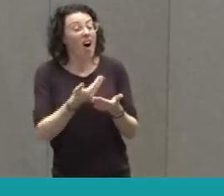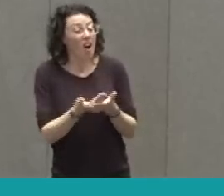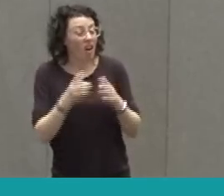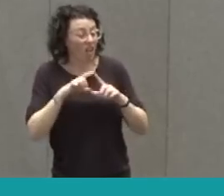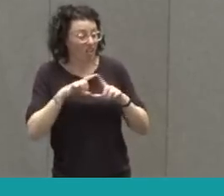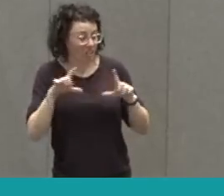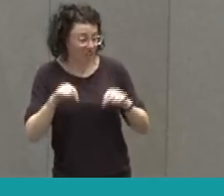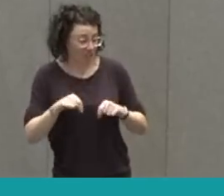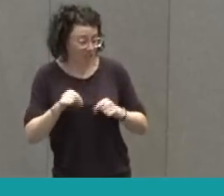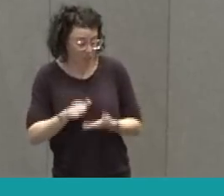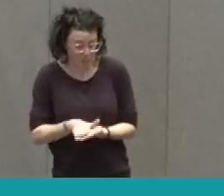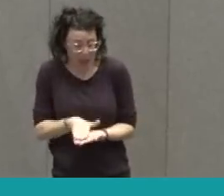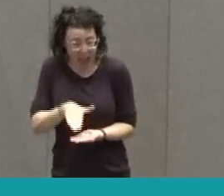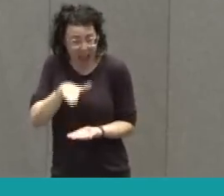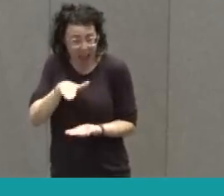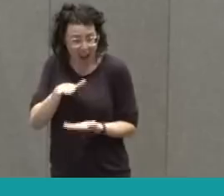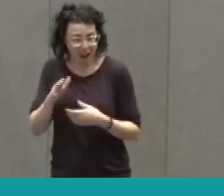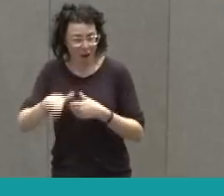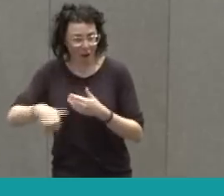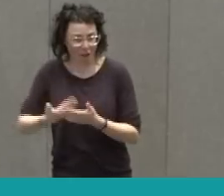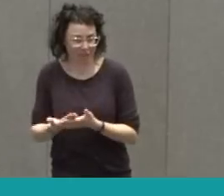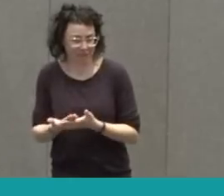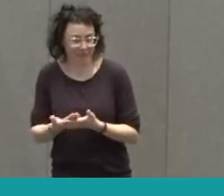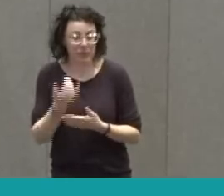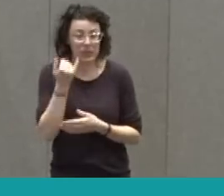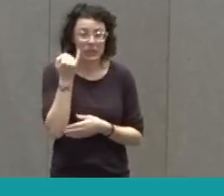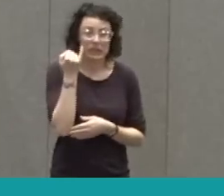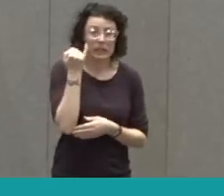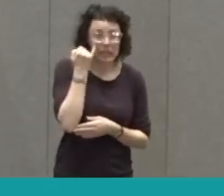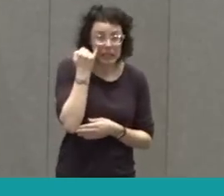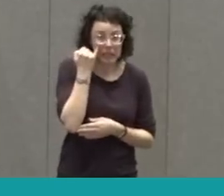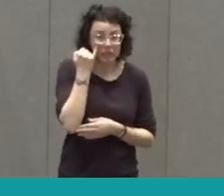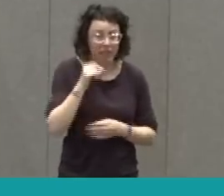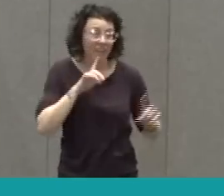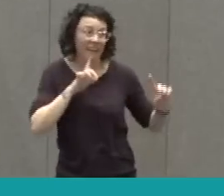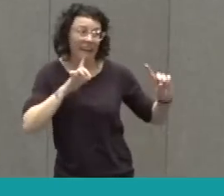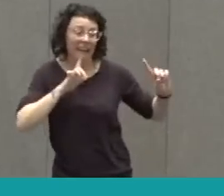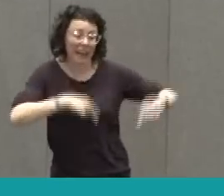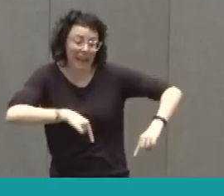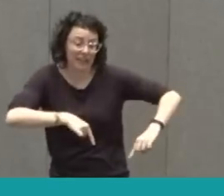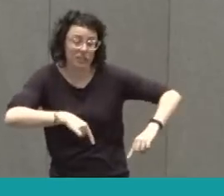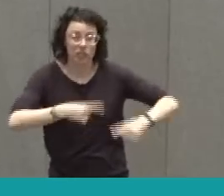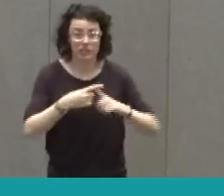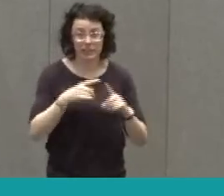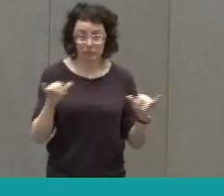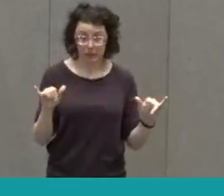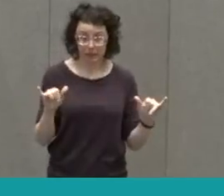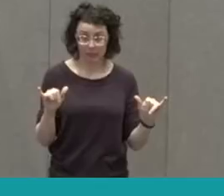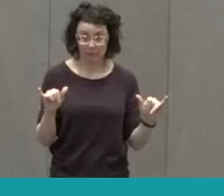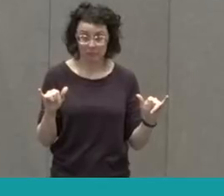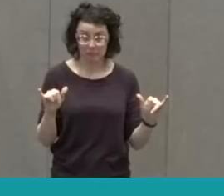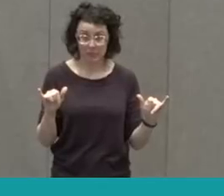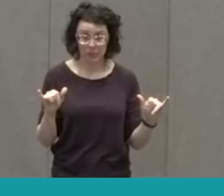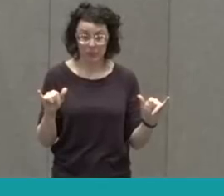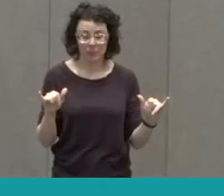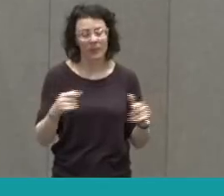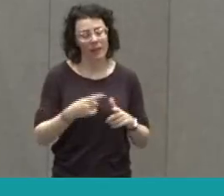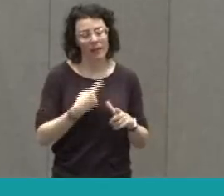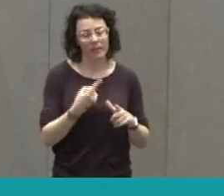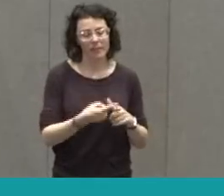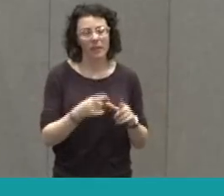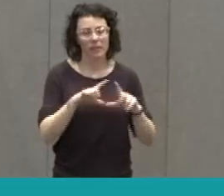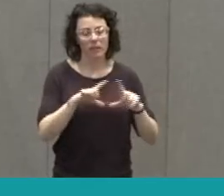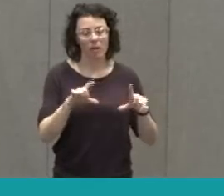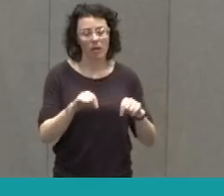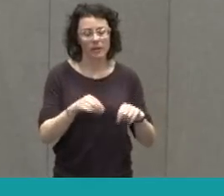partner. If you say the product at the same time, just put the cards off to the side, and then you'll flip over in the